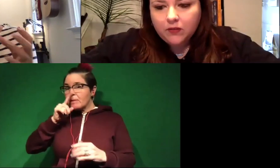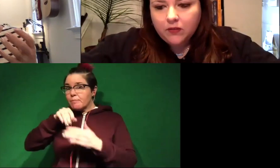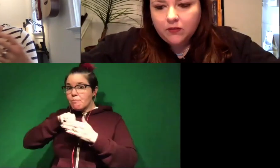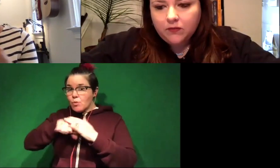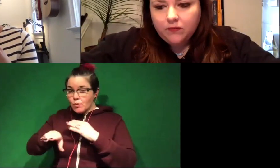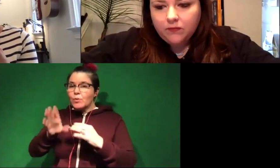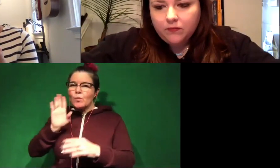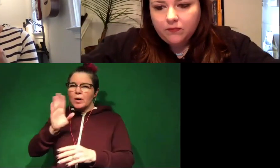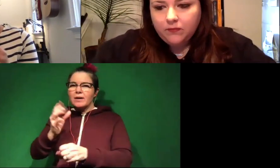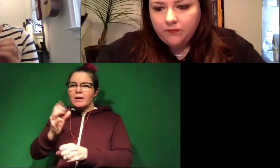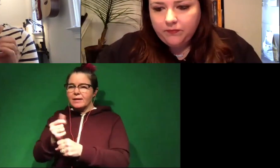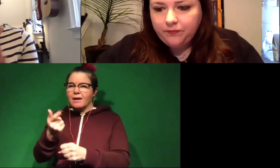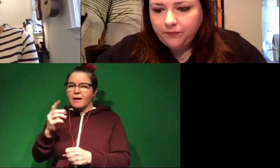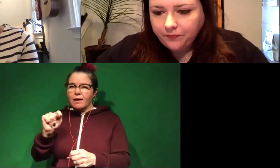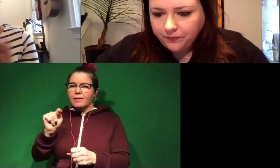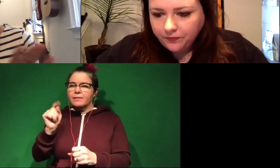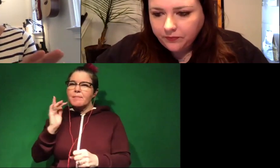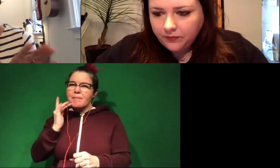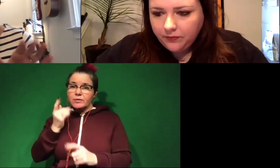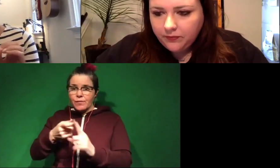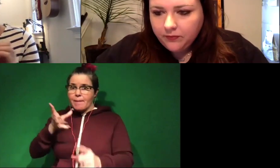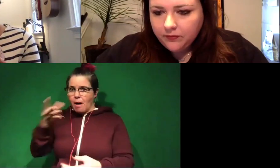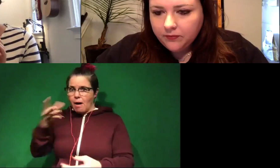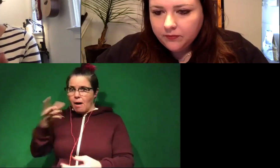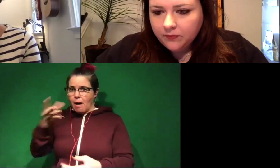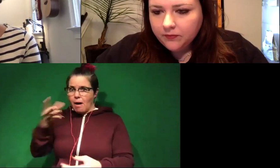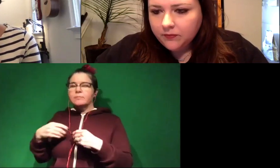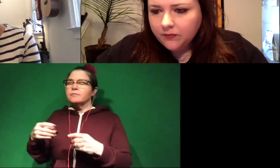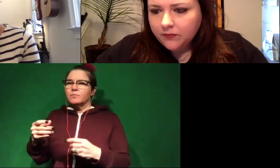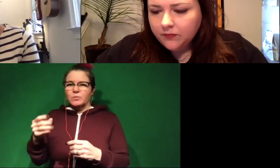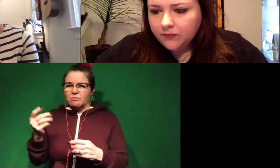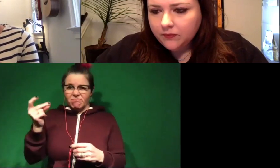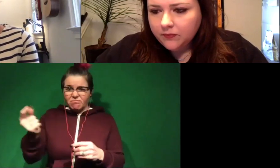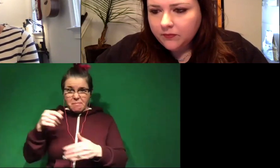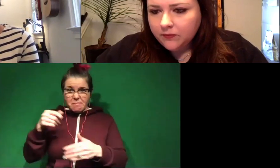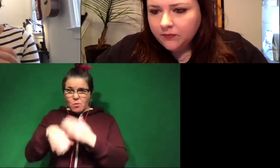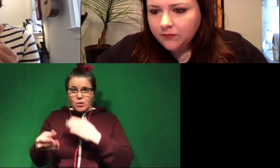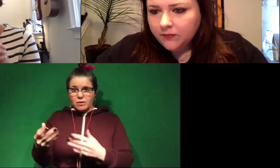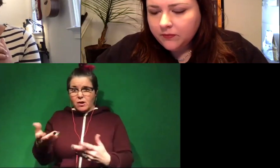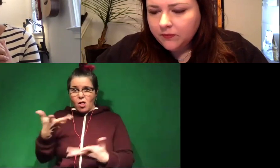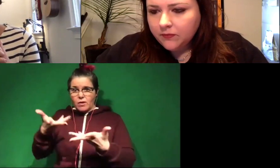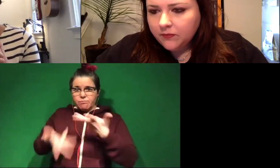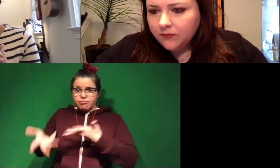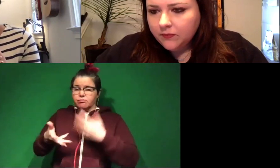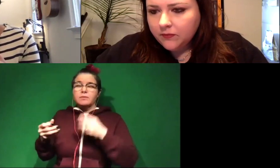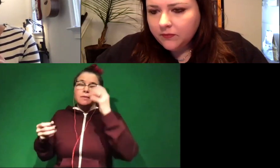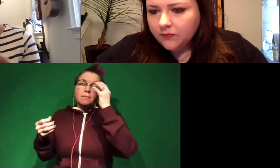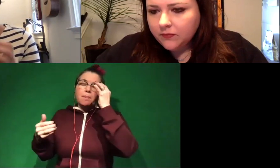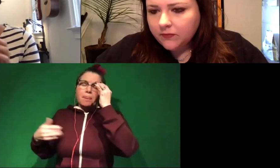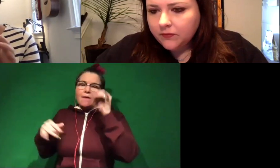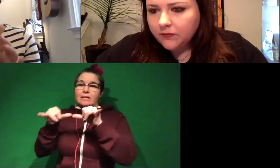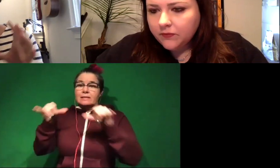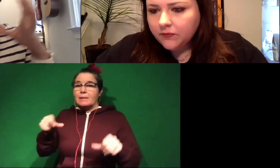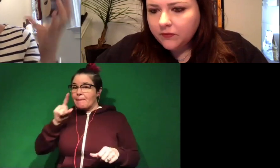gets gut bacteria from its mom right away. The gut's colonized within seconds of it being born. We have a system where the mice